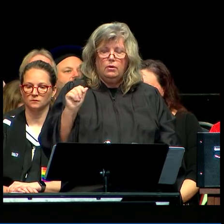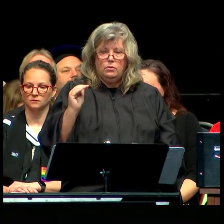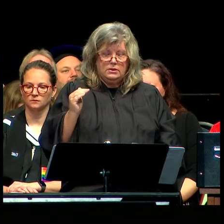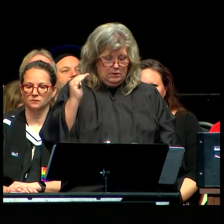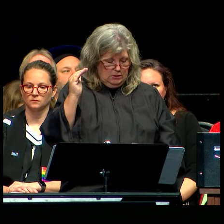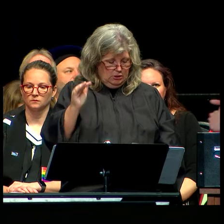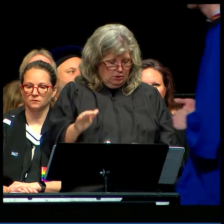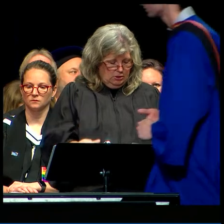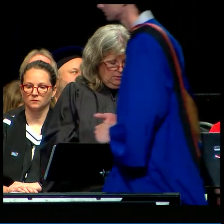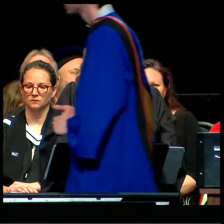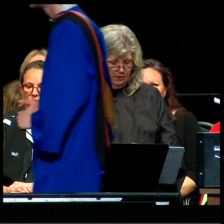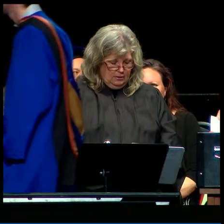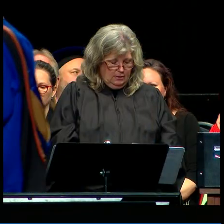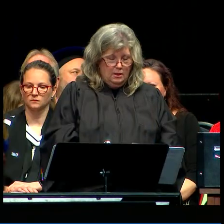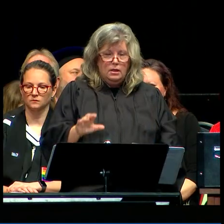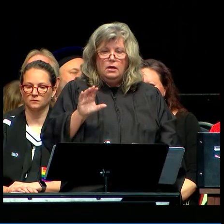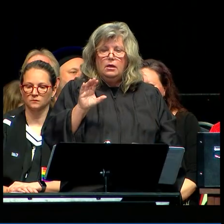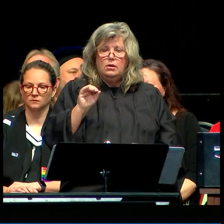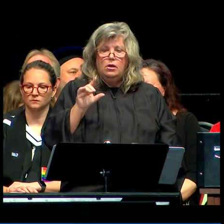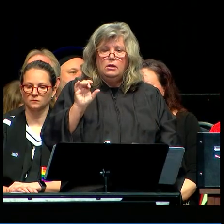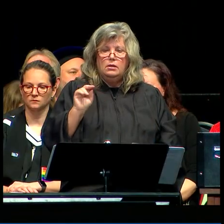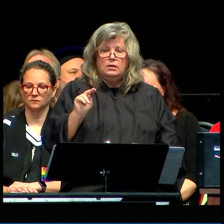Colin Publo.